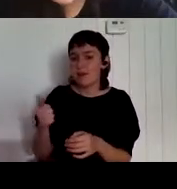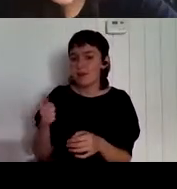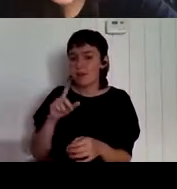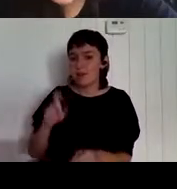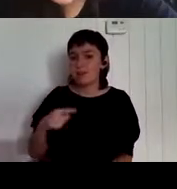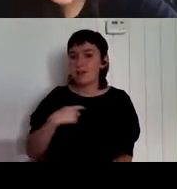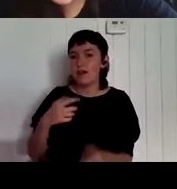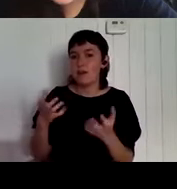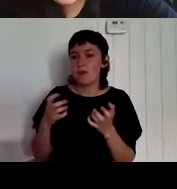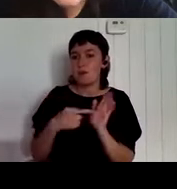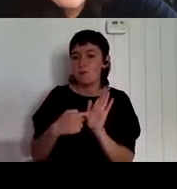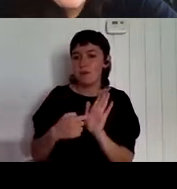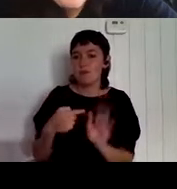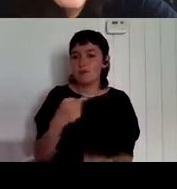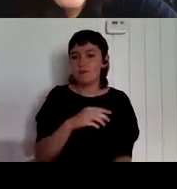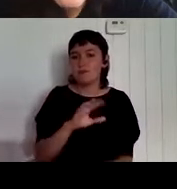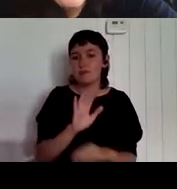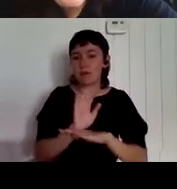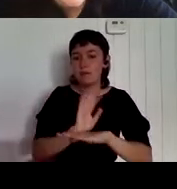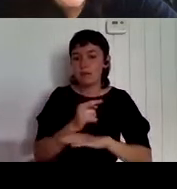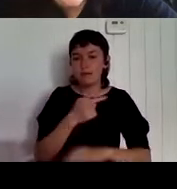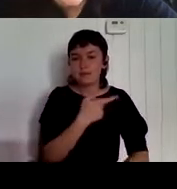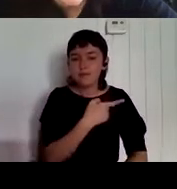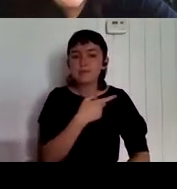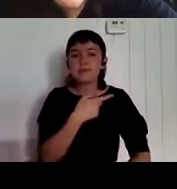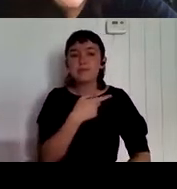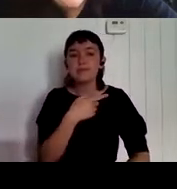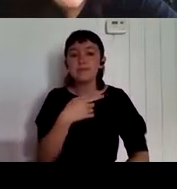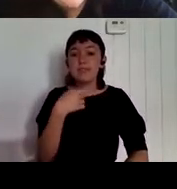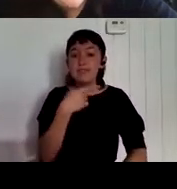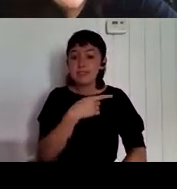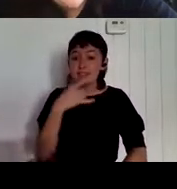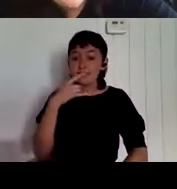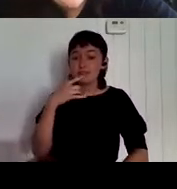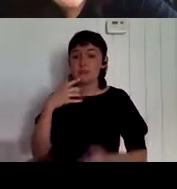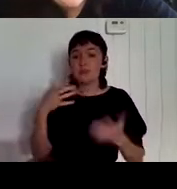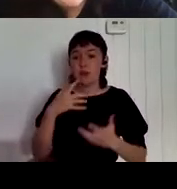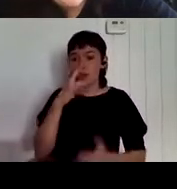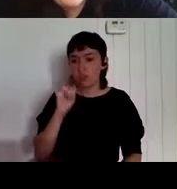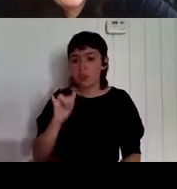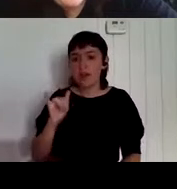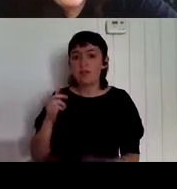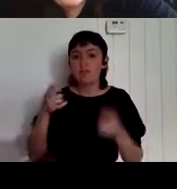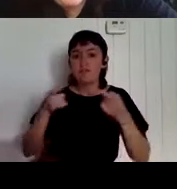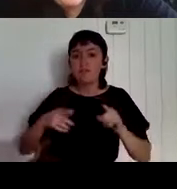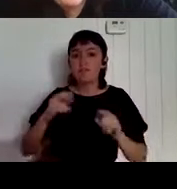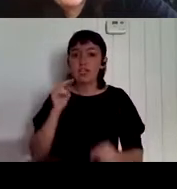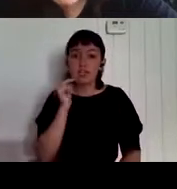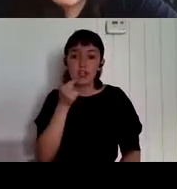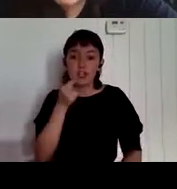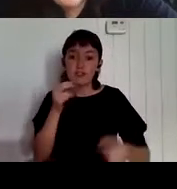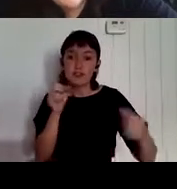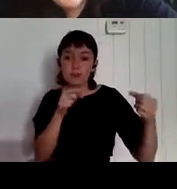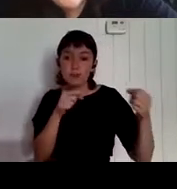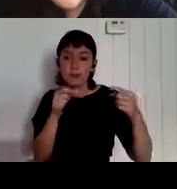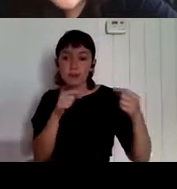movie. So if I hit play on it, this is what it looks like when nerves are firing, they come in. seems like the